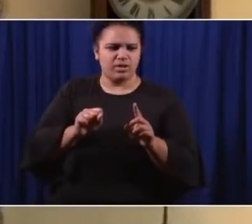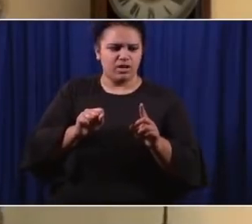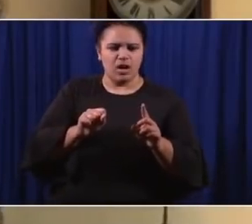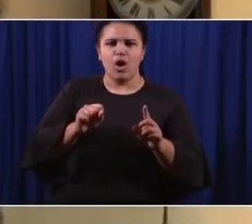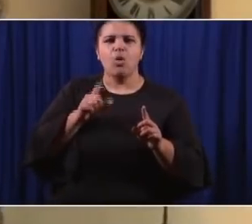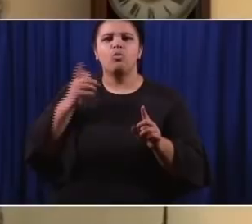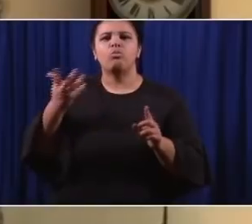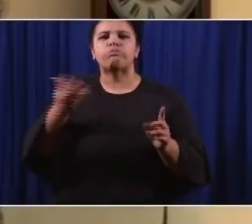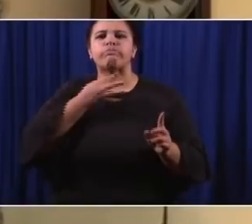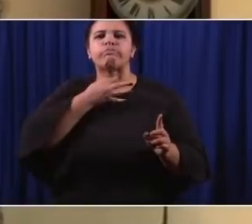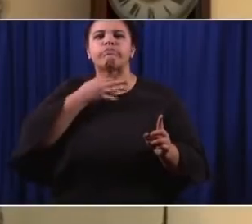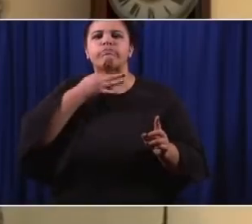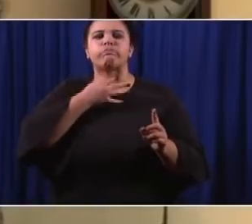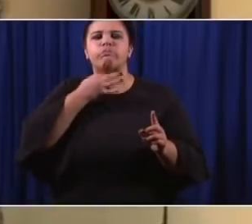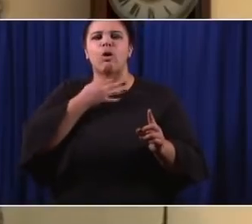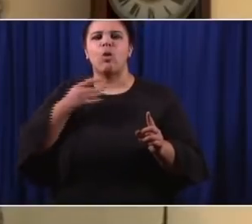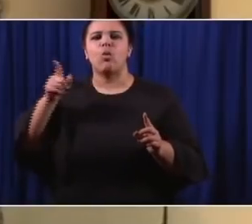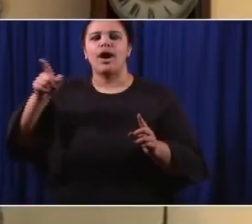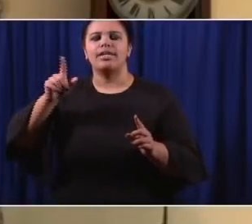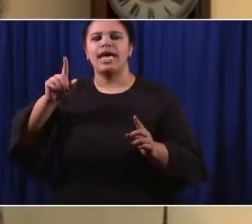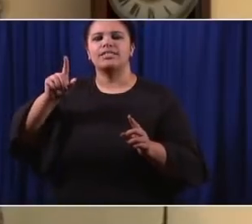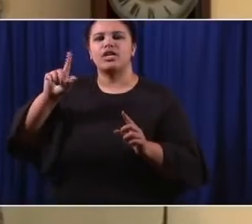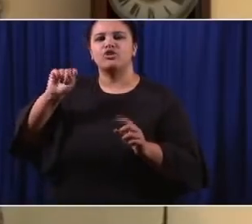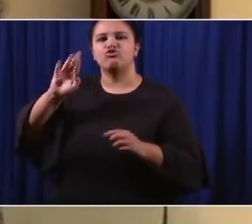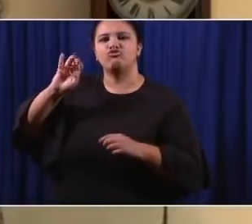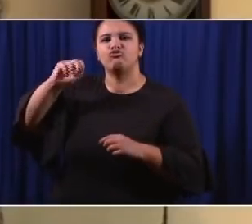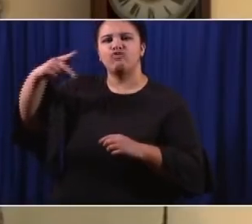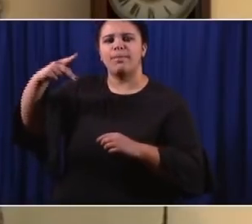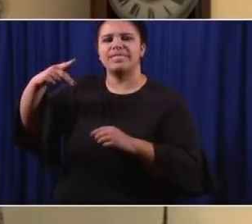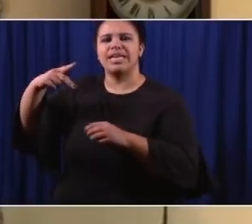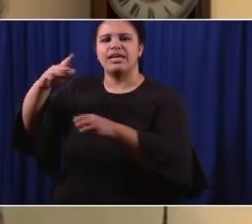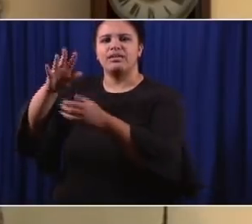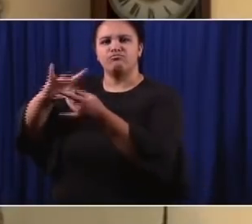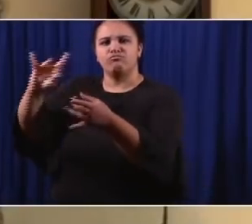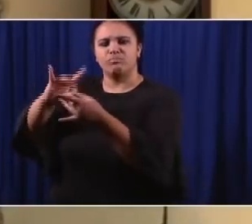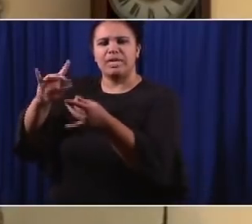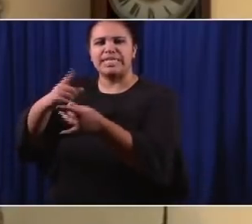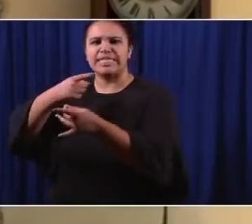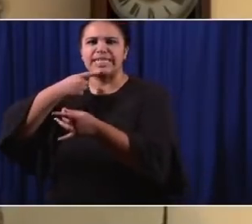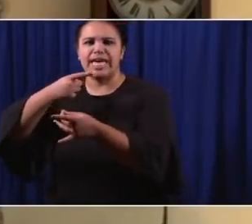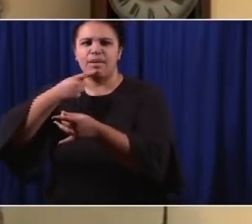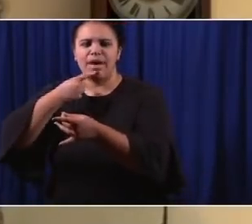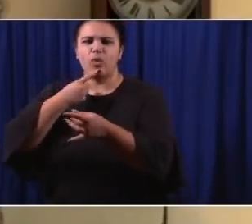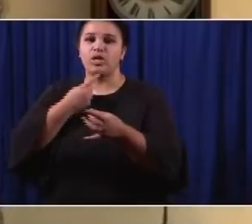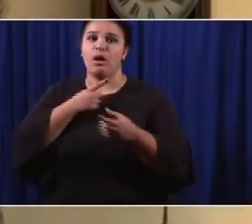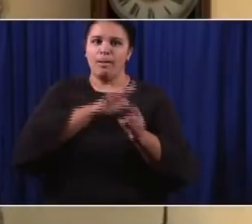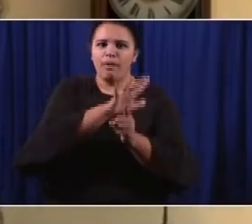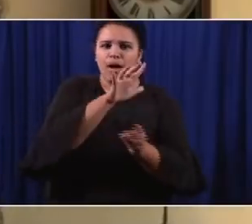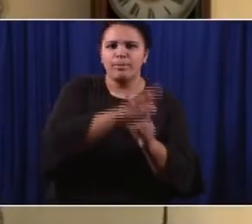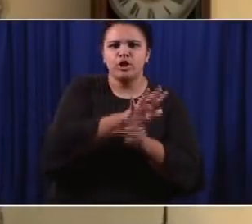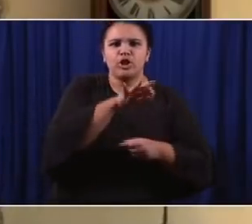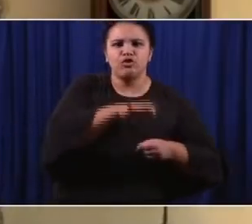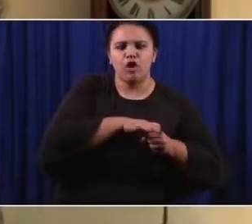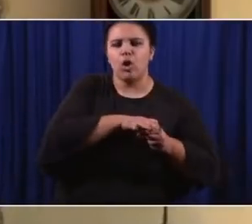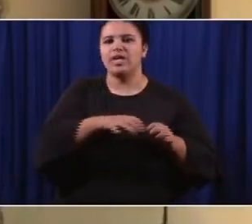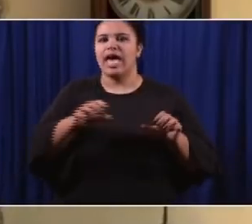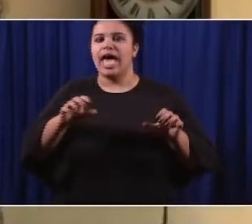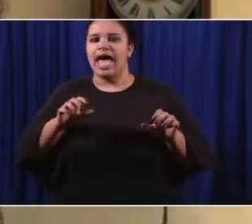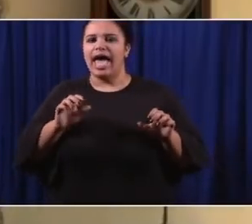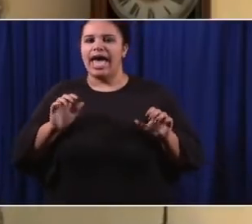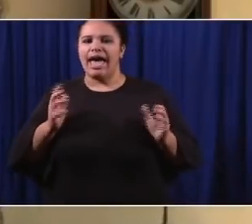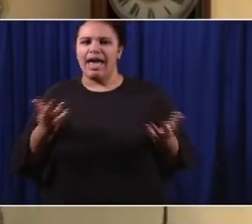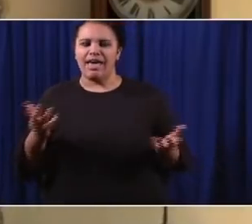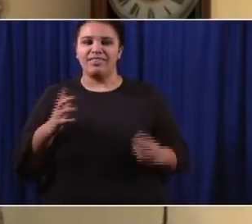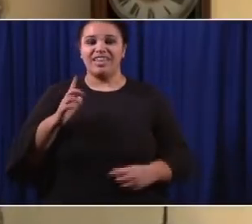the legislature setting aside Ohio's popular vote because of voter fraud concerns and letting the legislature exercise its power to